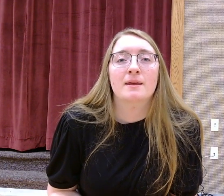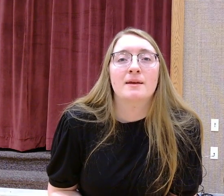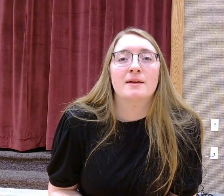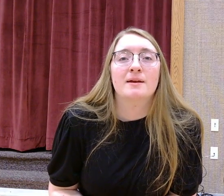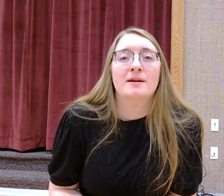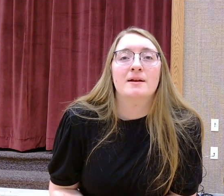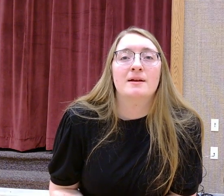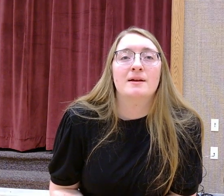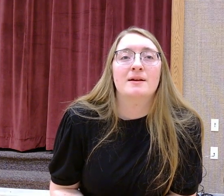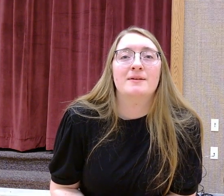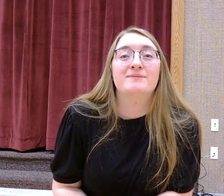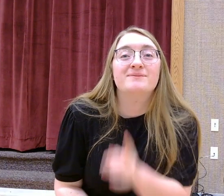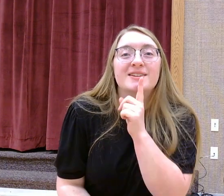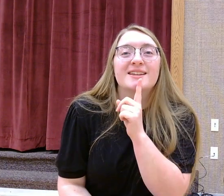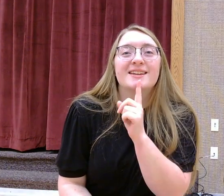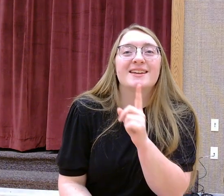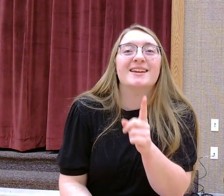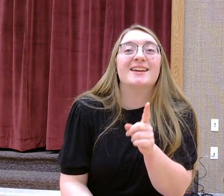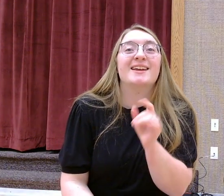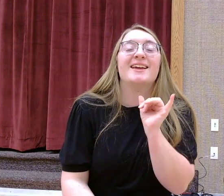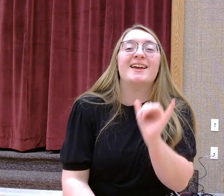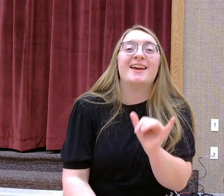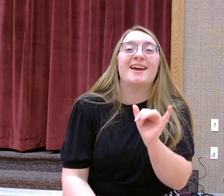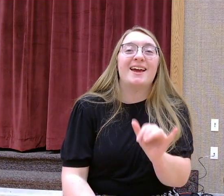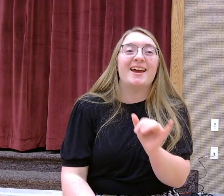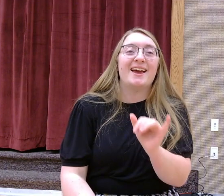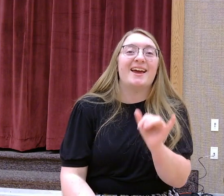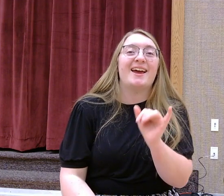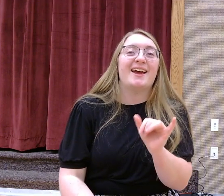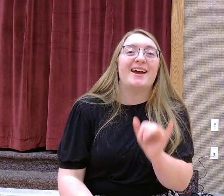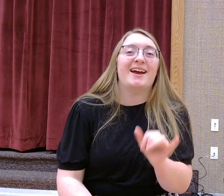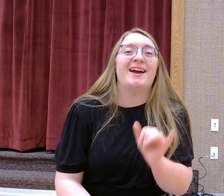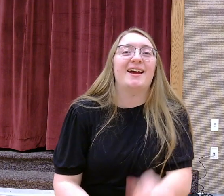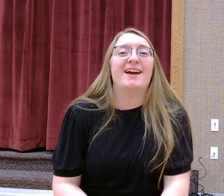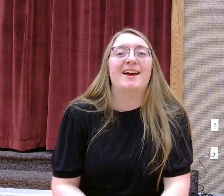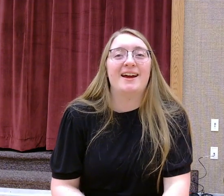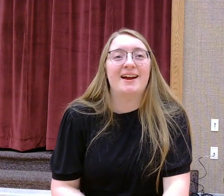All right, you ready?